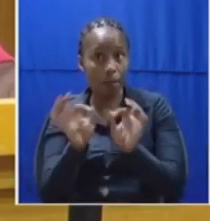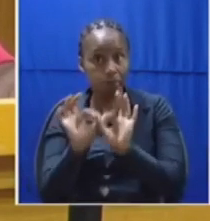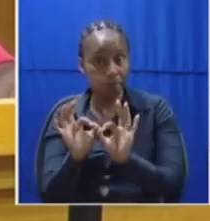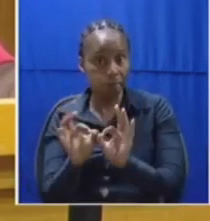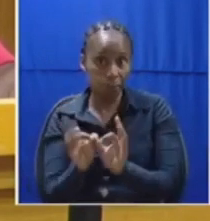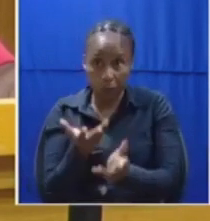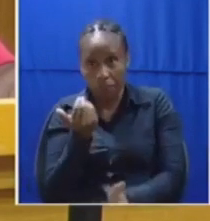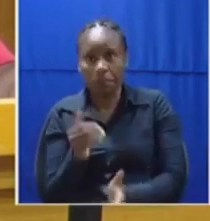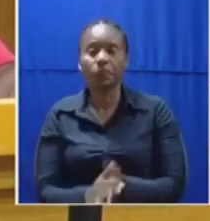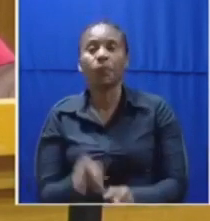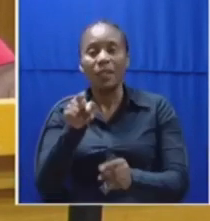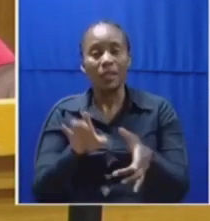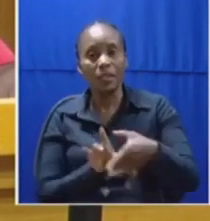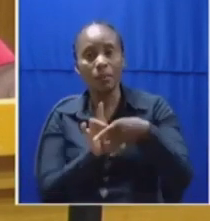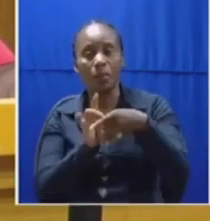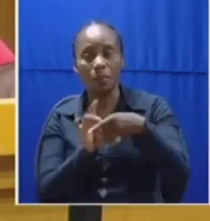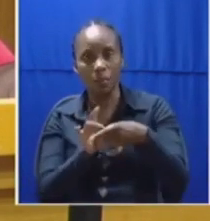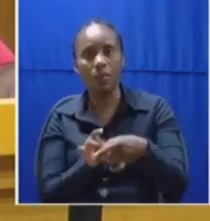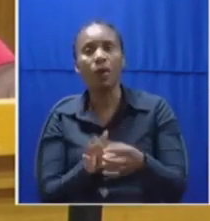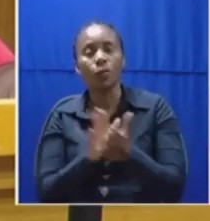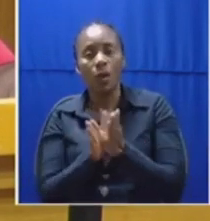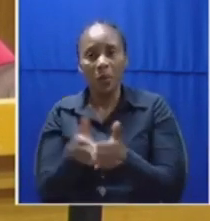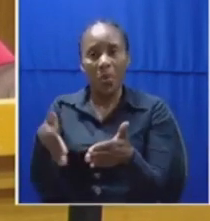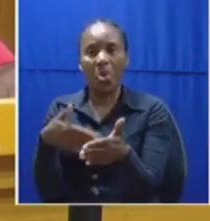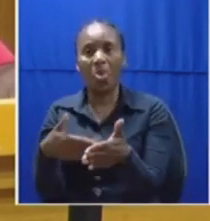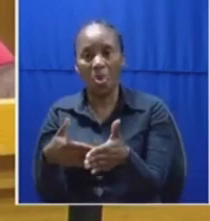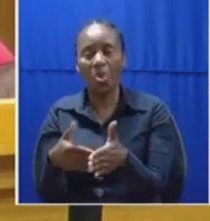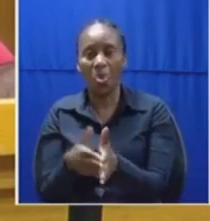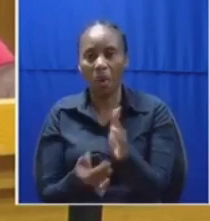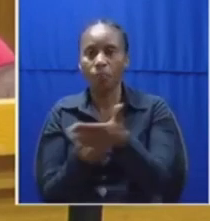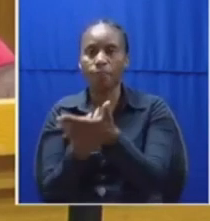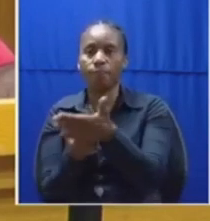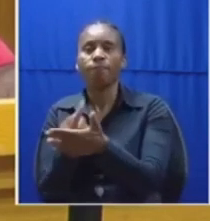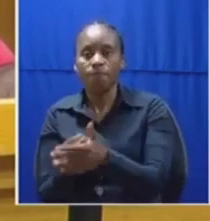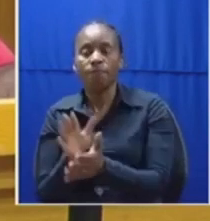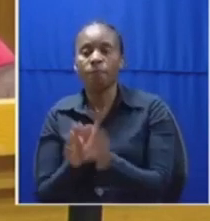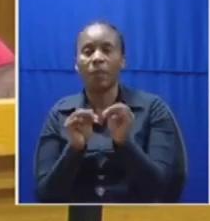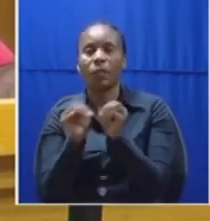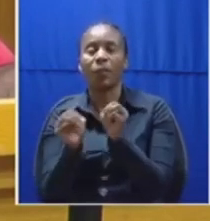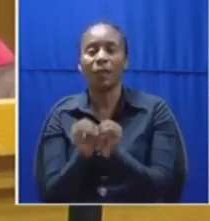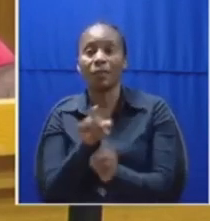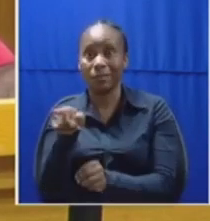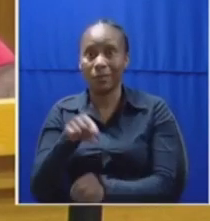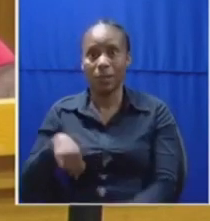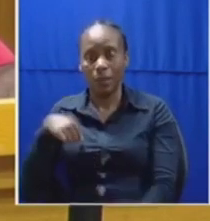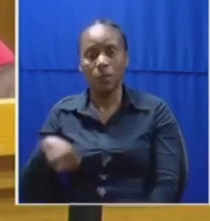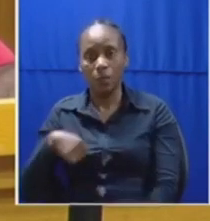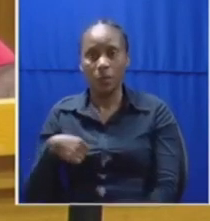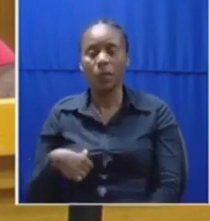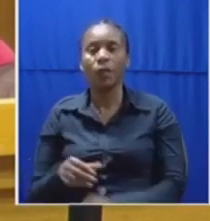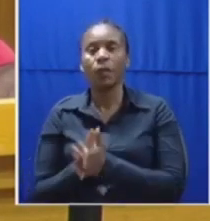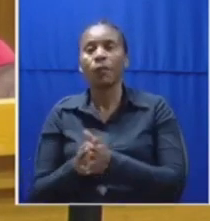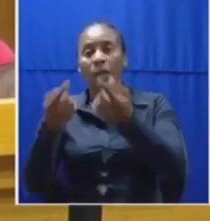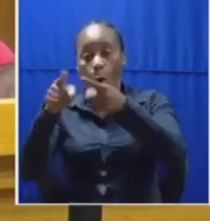These relate primarily to the lack of consequence management in municipalities. The Auditor General has for years